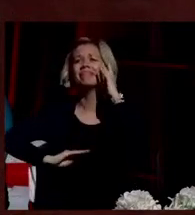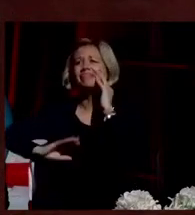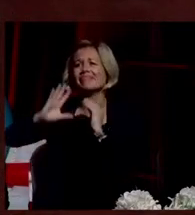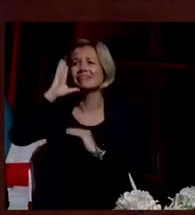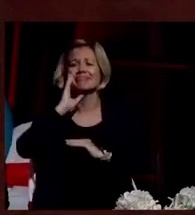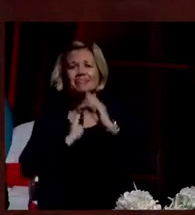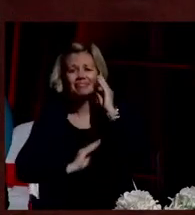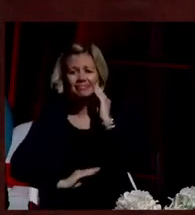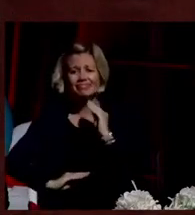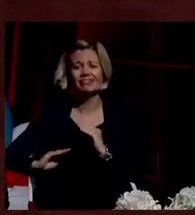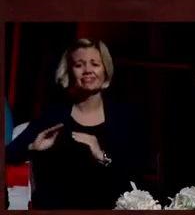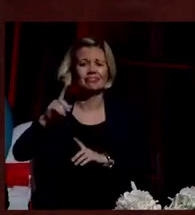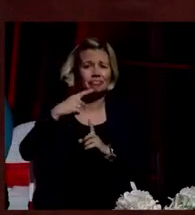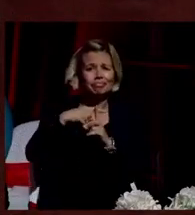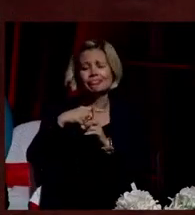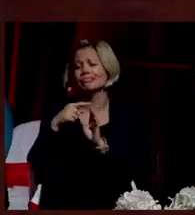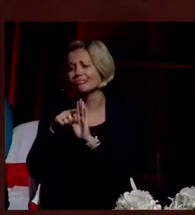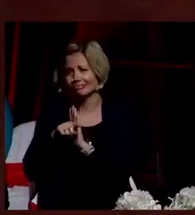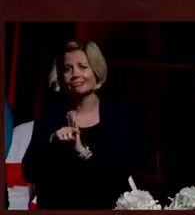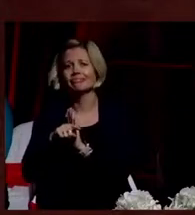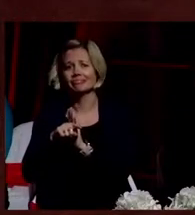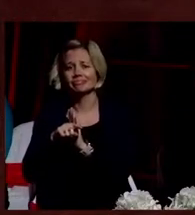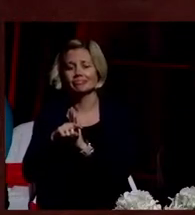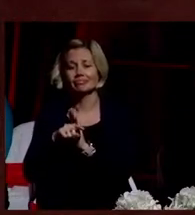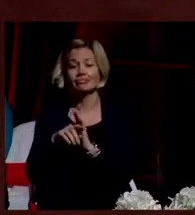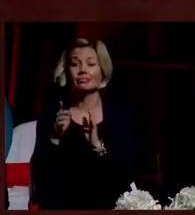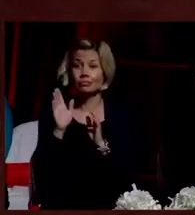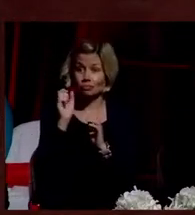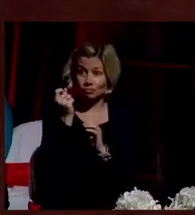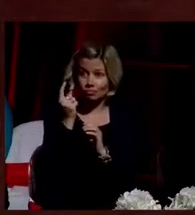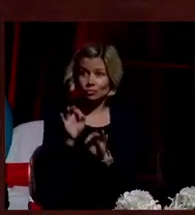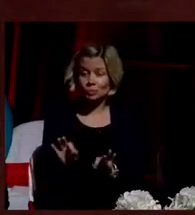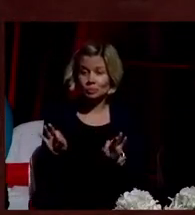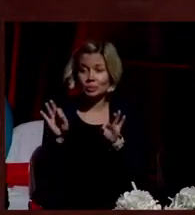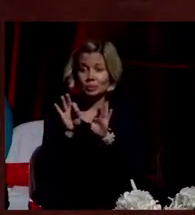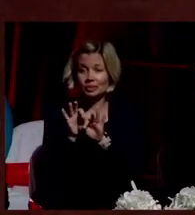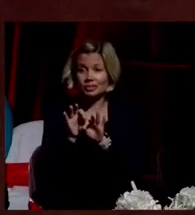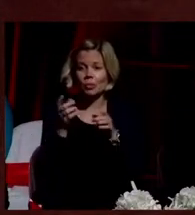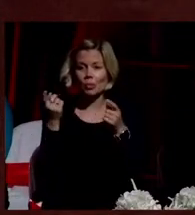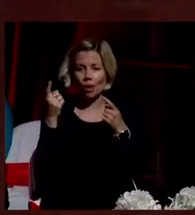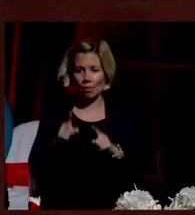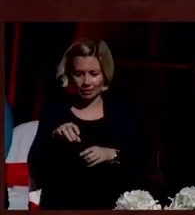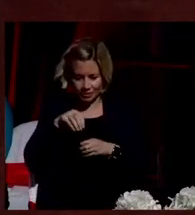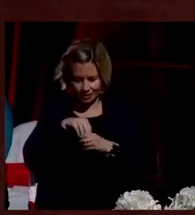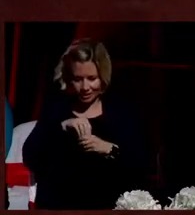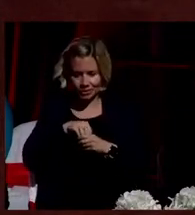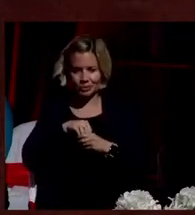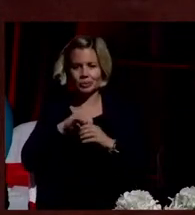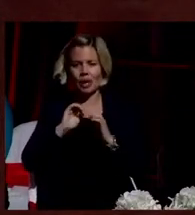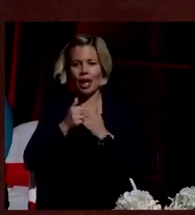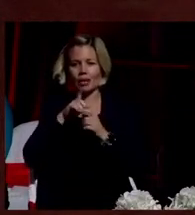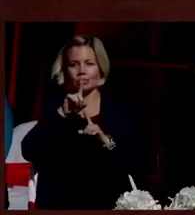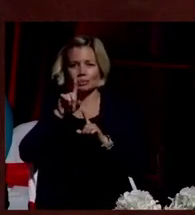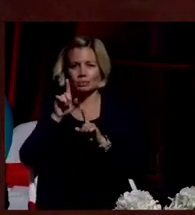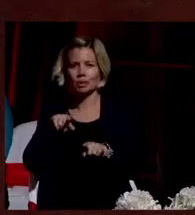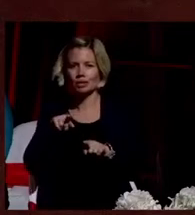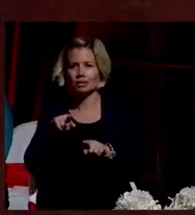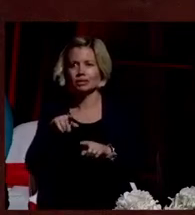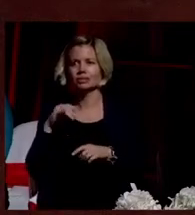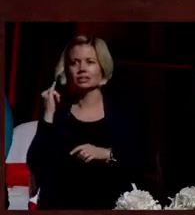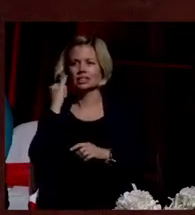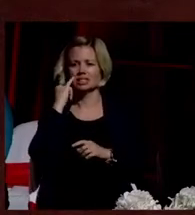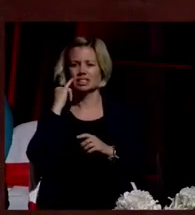some not so good. The only thing that truly matters is what happens within you, how you react when the world presents